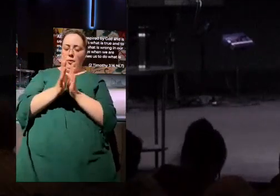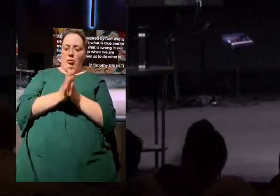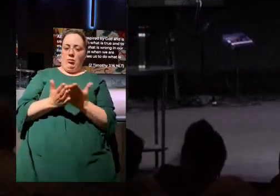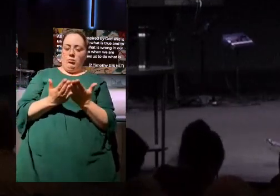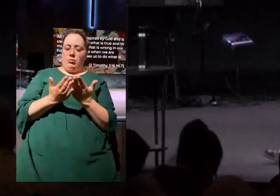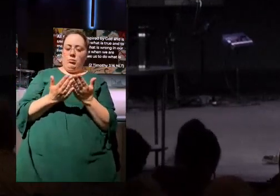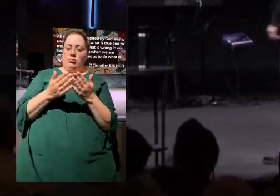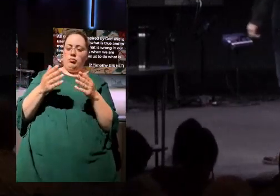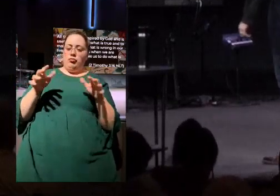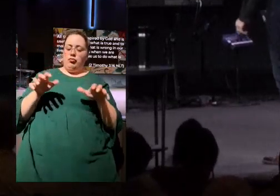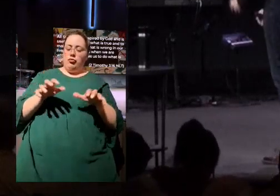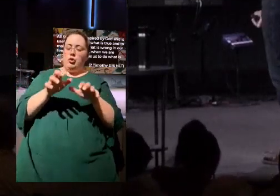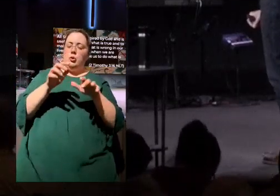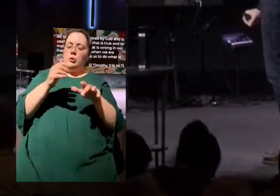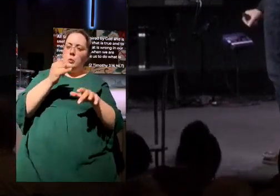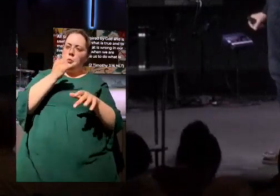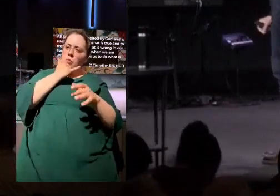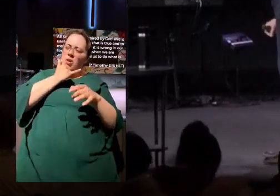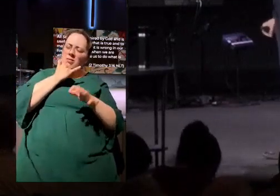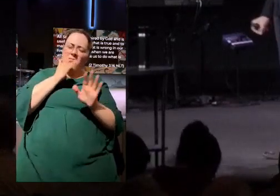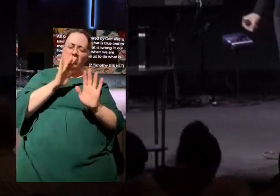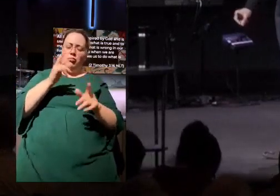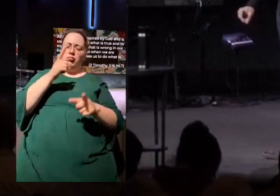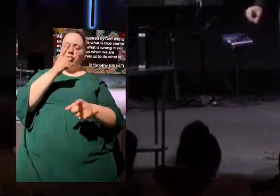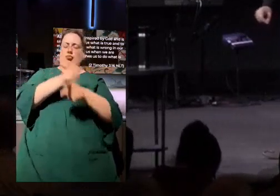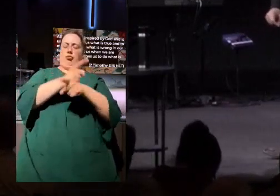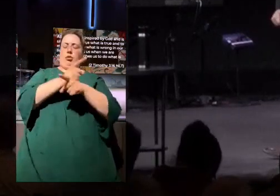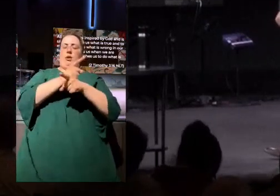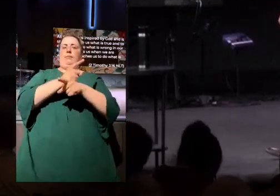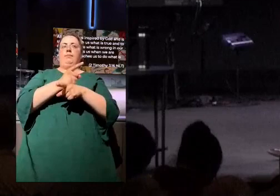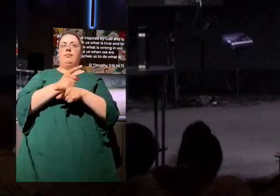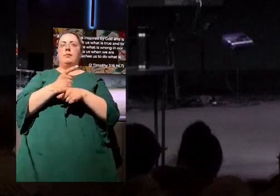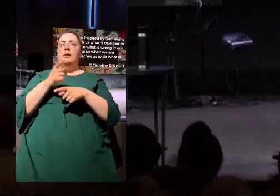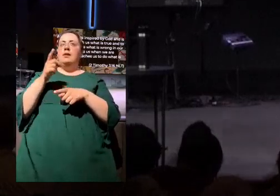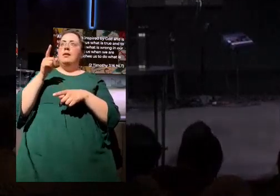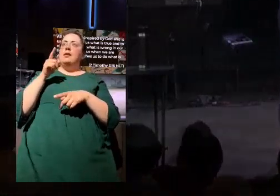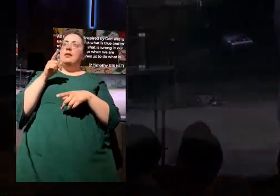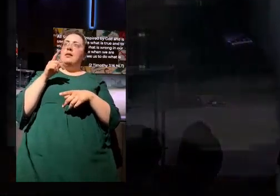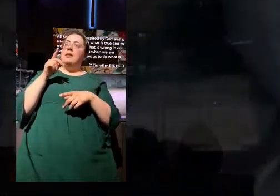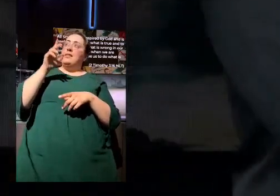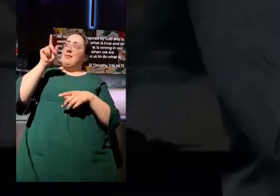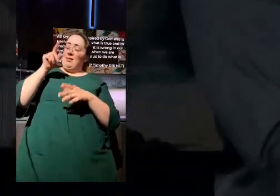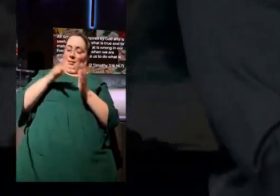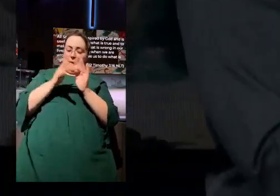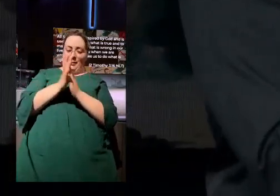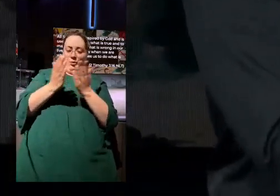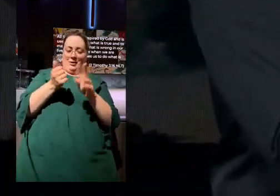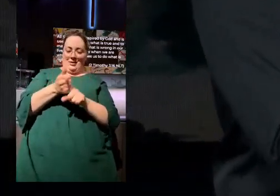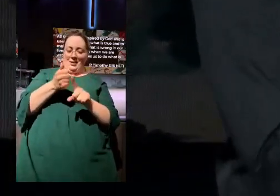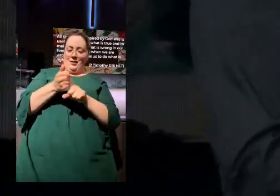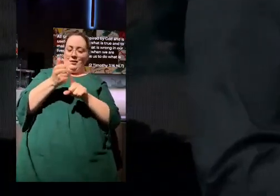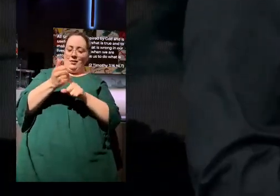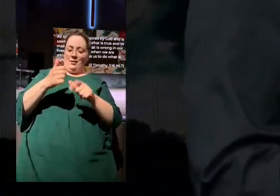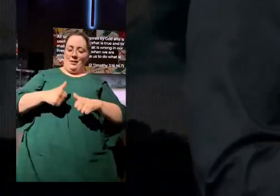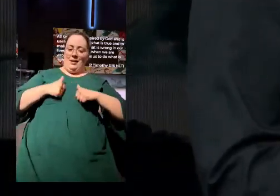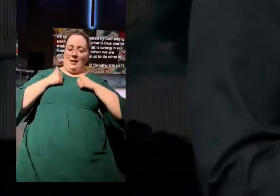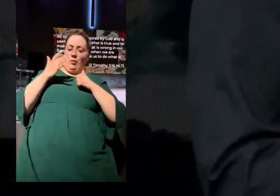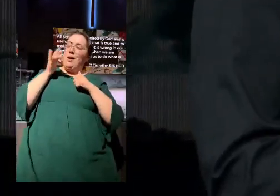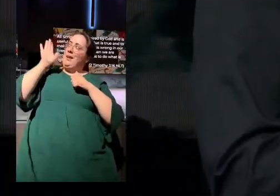tense statement. It is alive with God's Spirit, and it has something to say to us